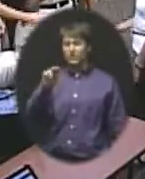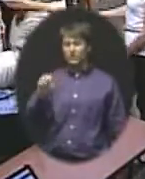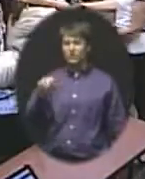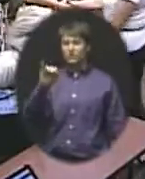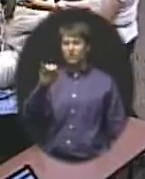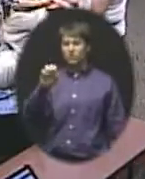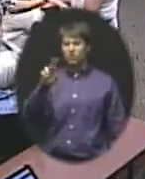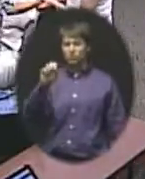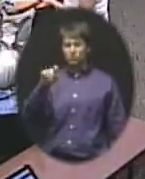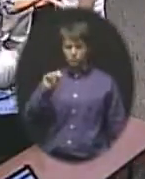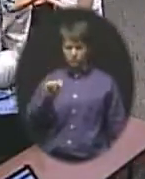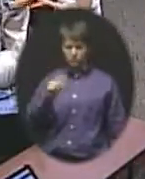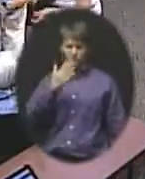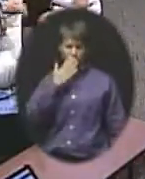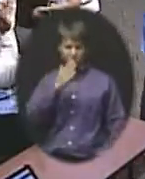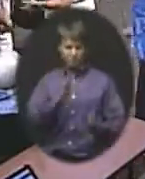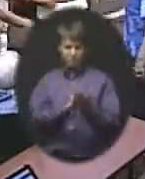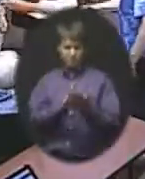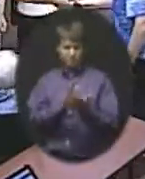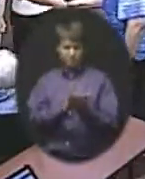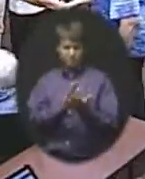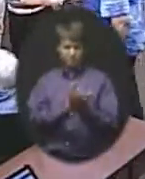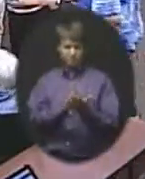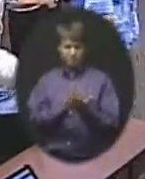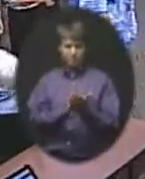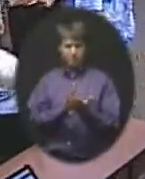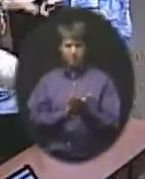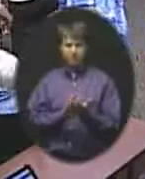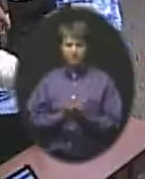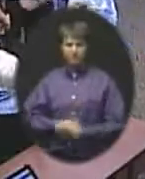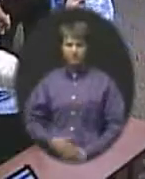Let's give these individuals a round of applause.